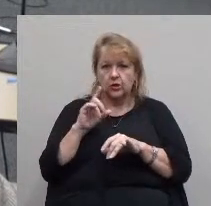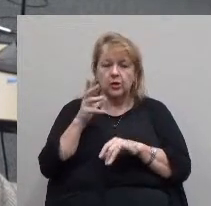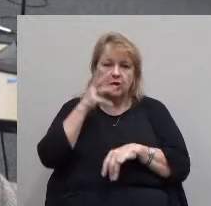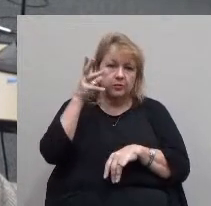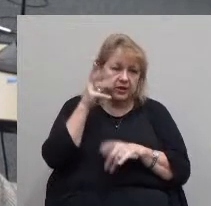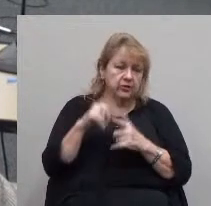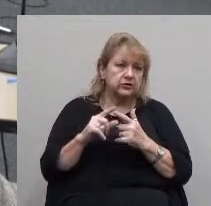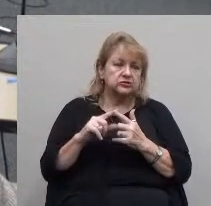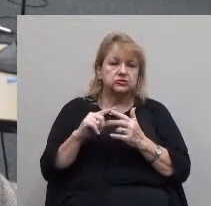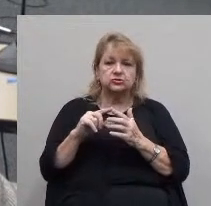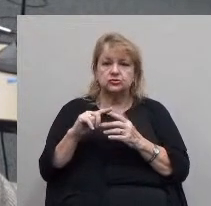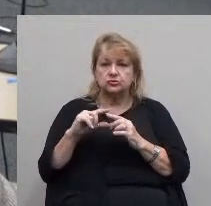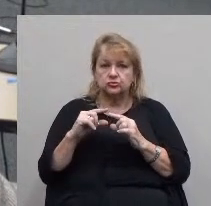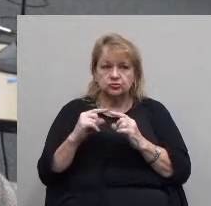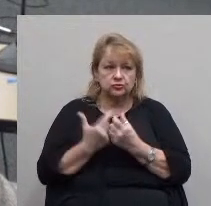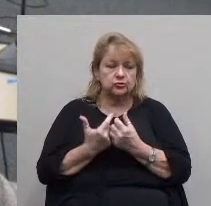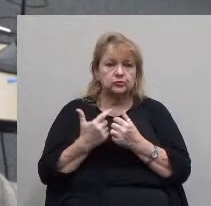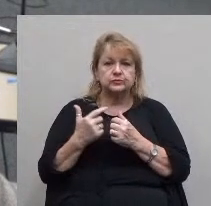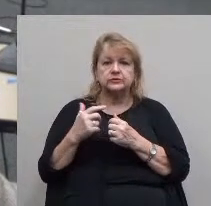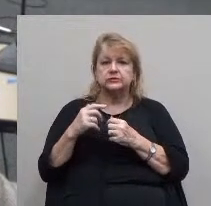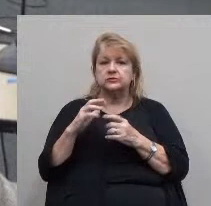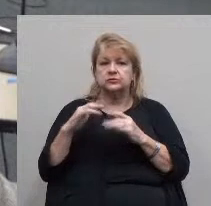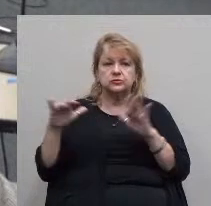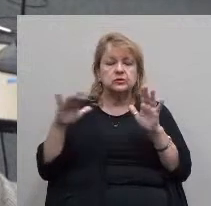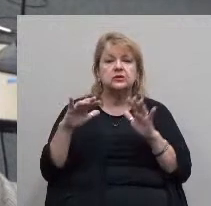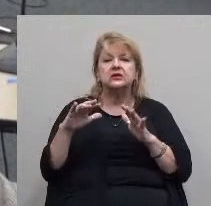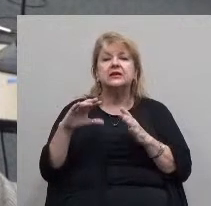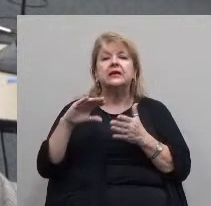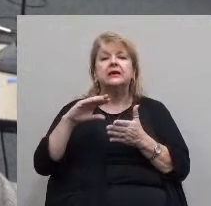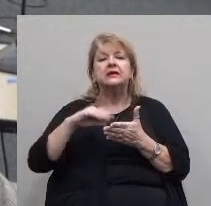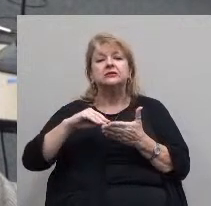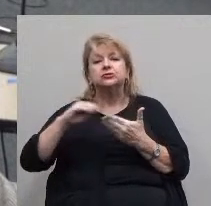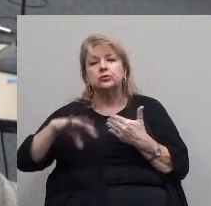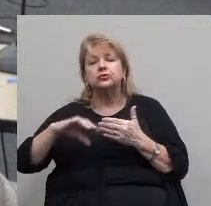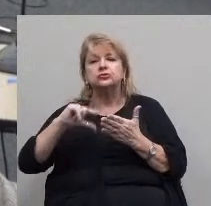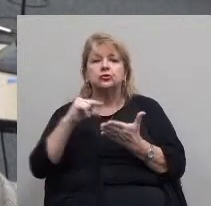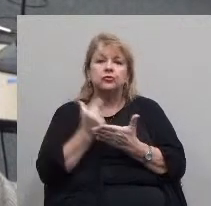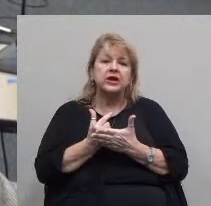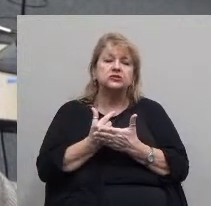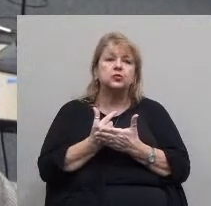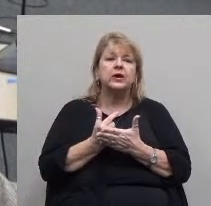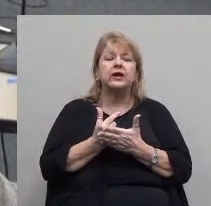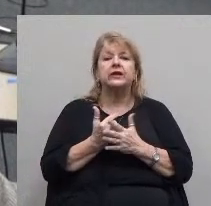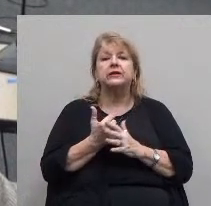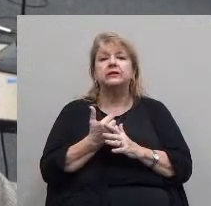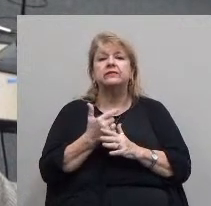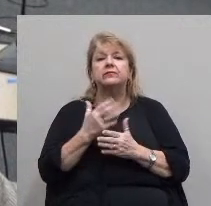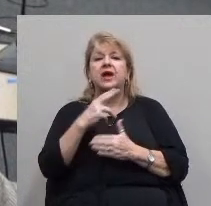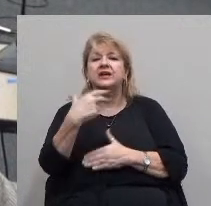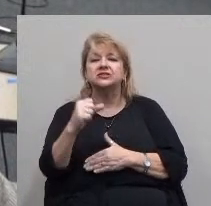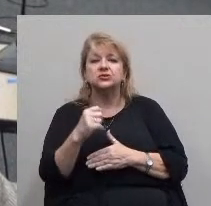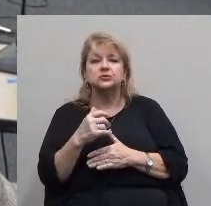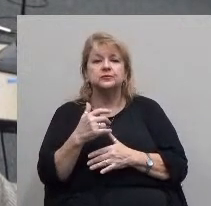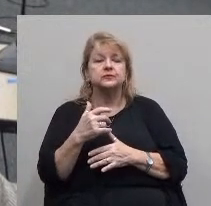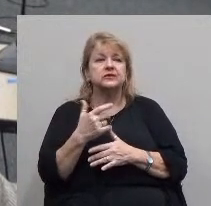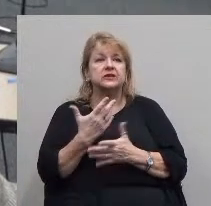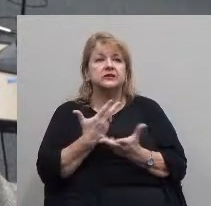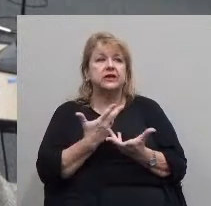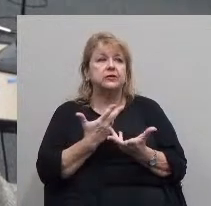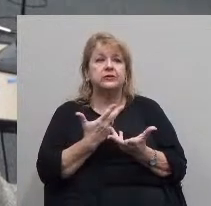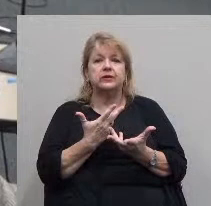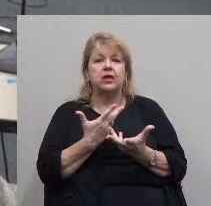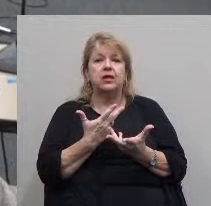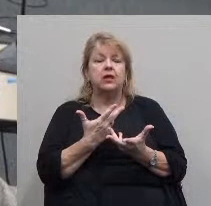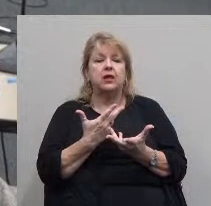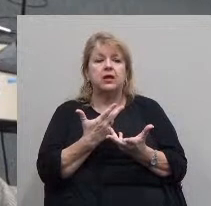groups. Our kids are graduating high school. They're falling prey to predatory lenders. They don't know how to manage